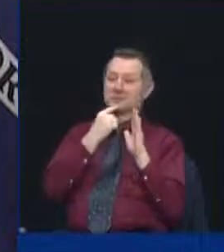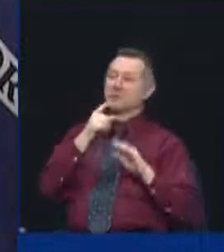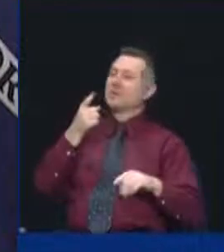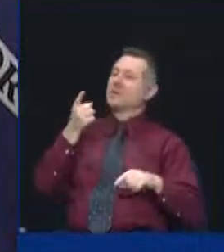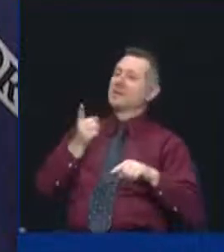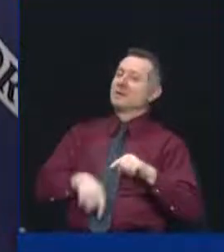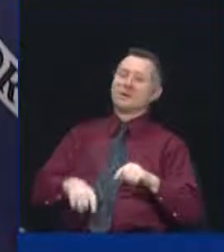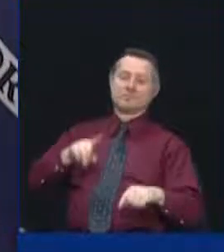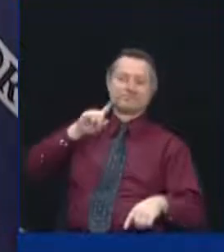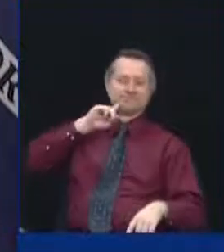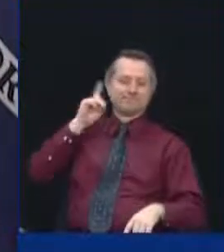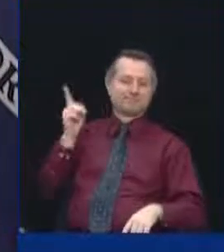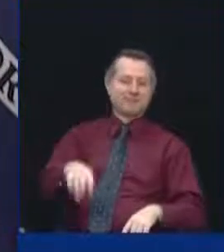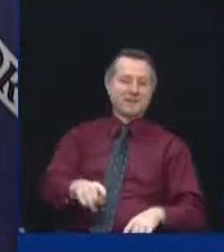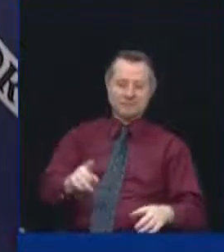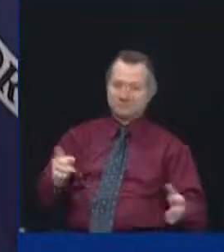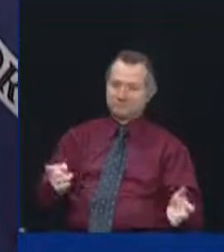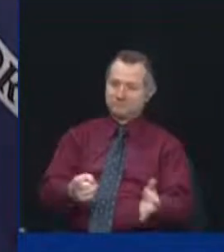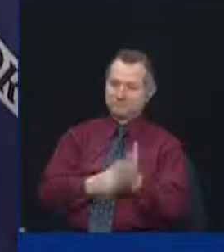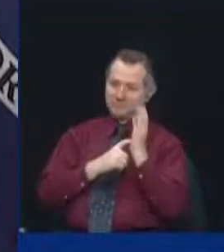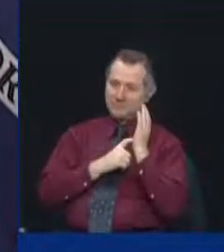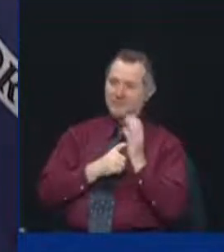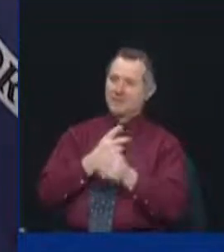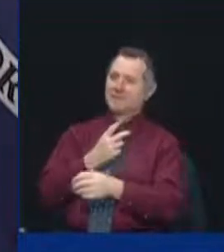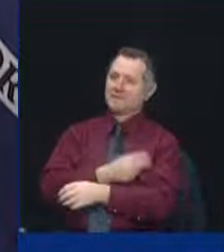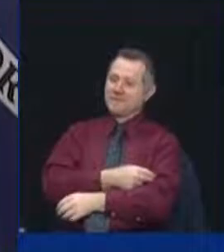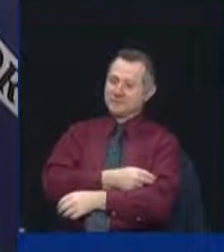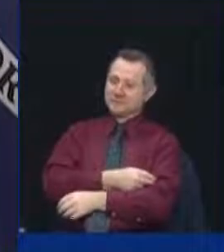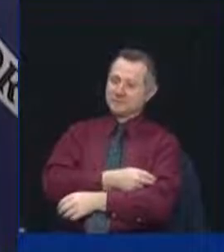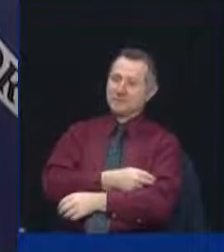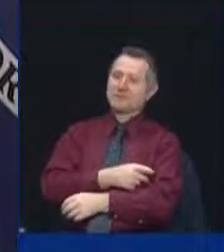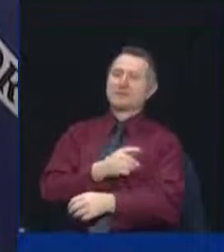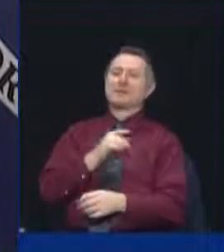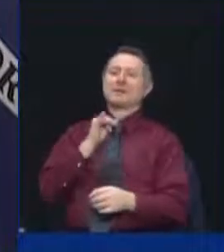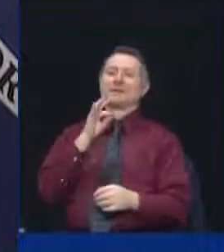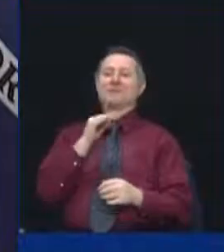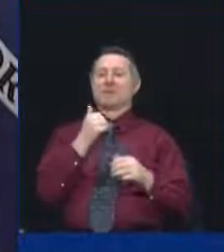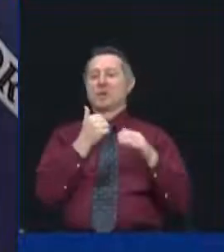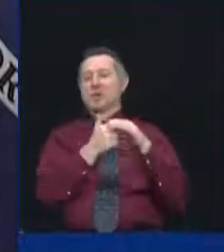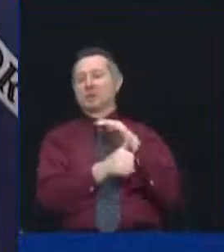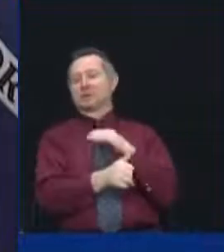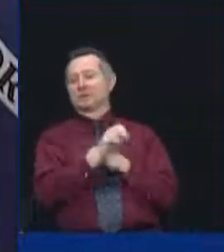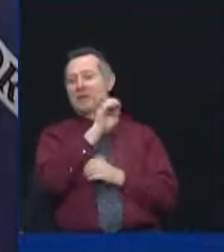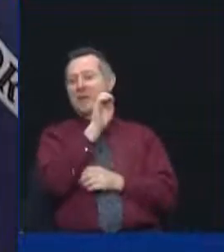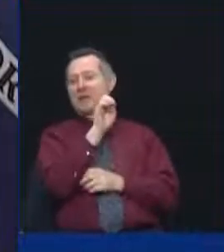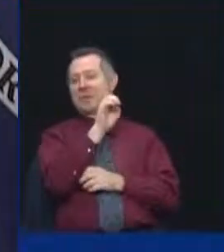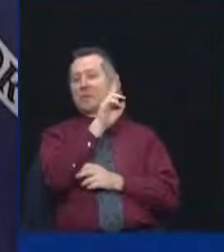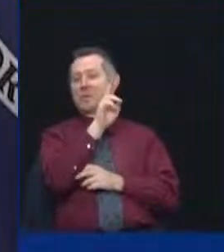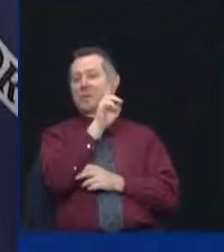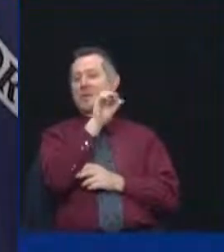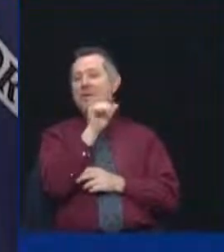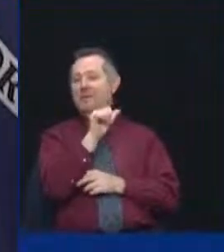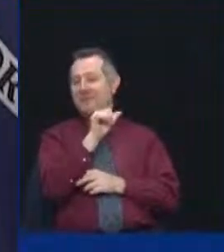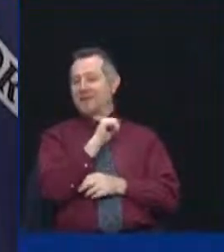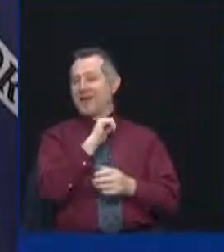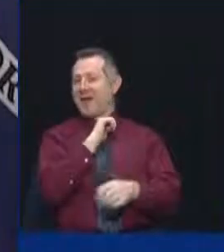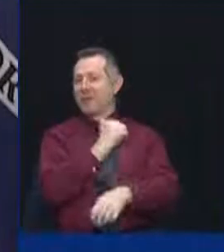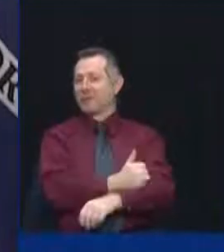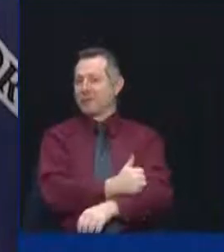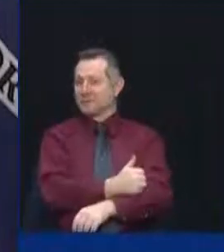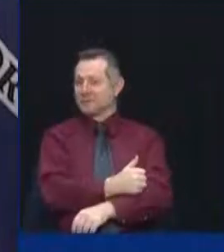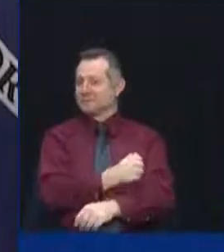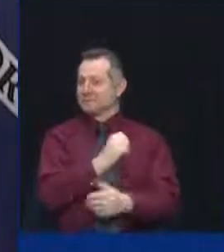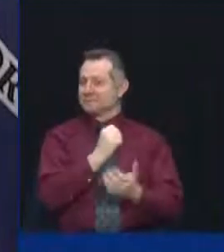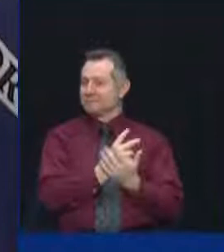a vaccine approved under an emergency use authorization. So you can't say,